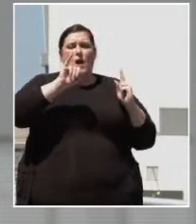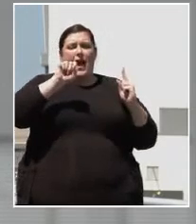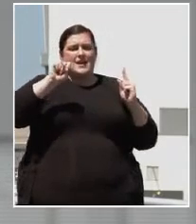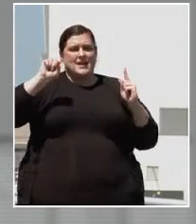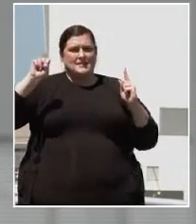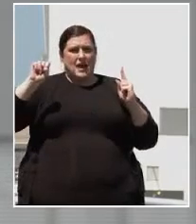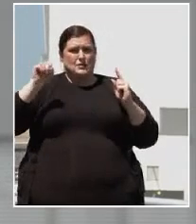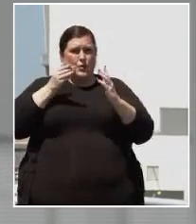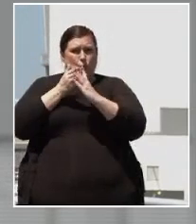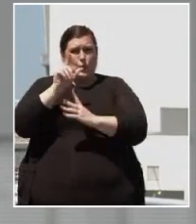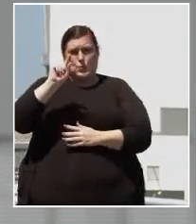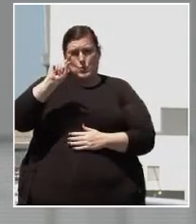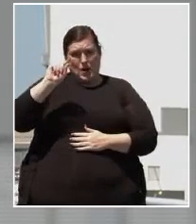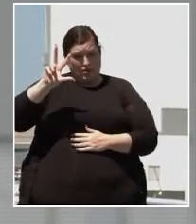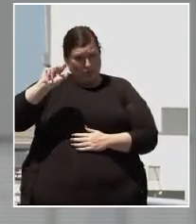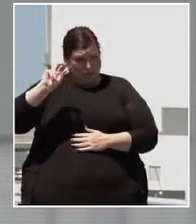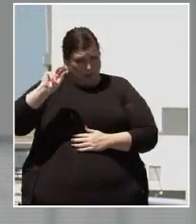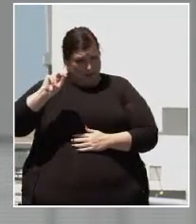through 2030